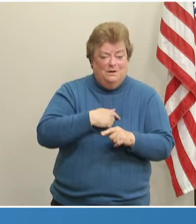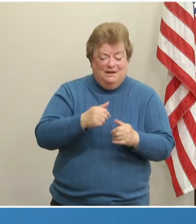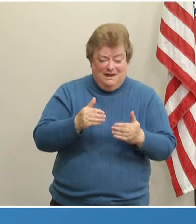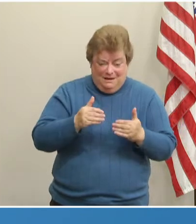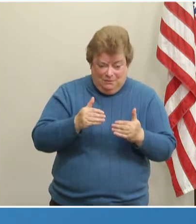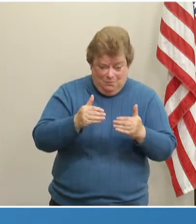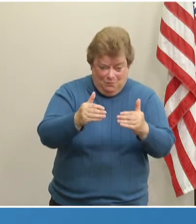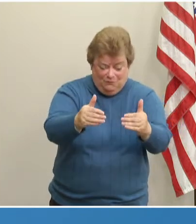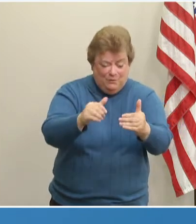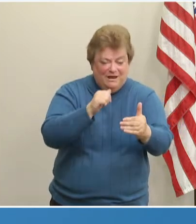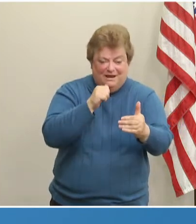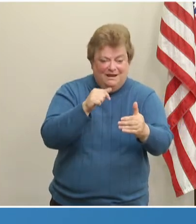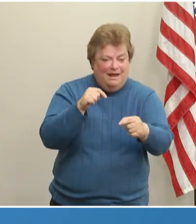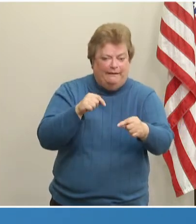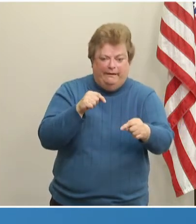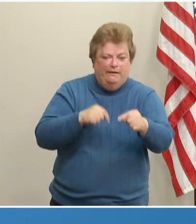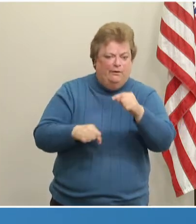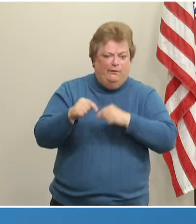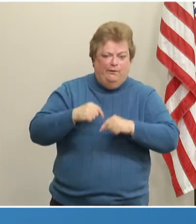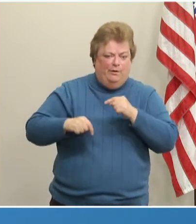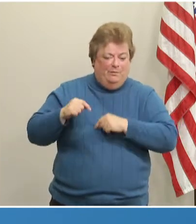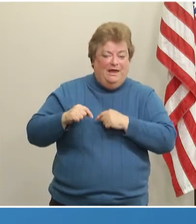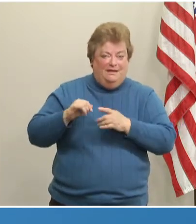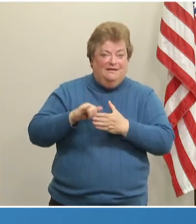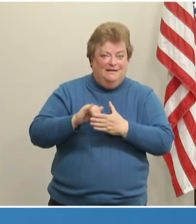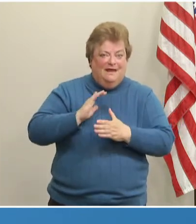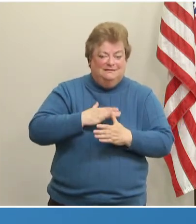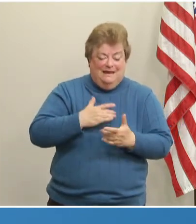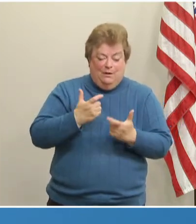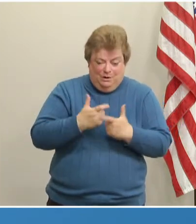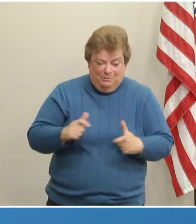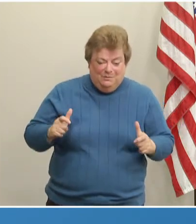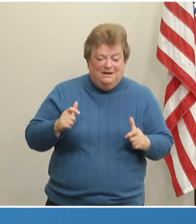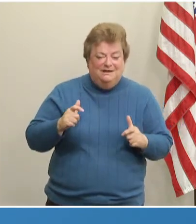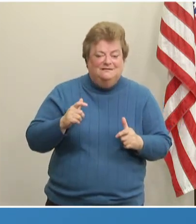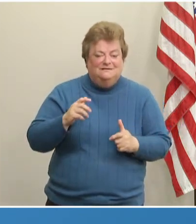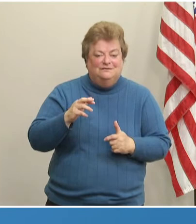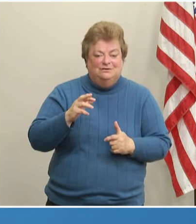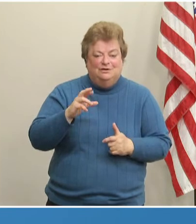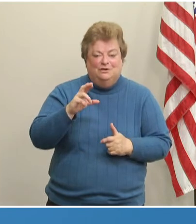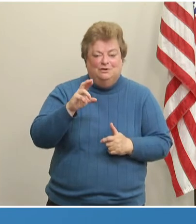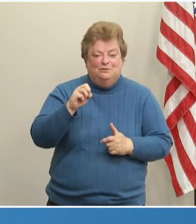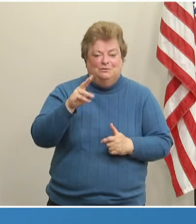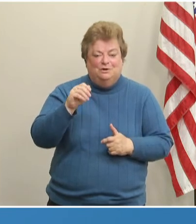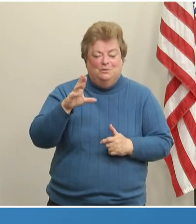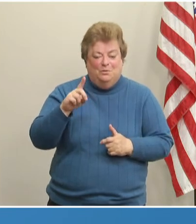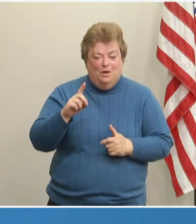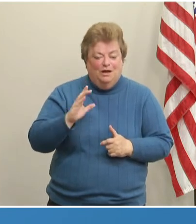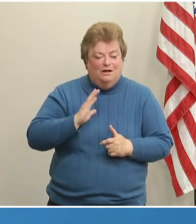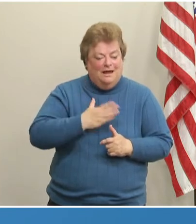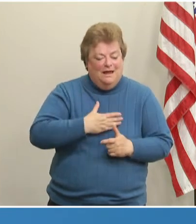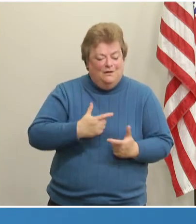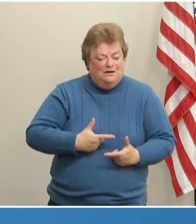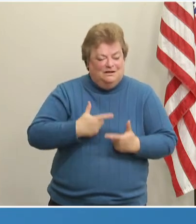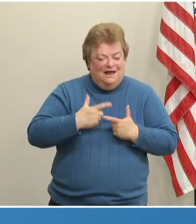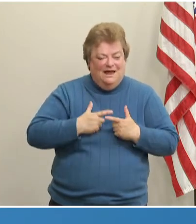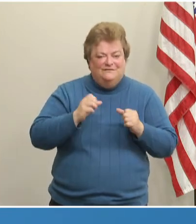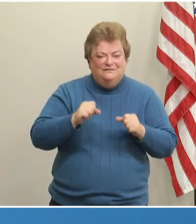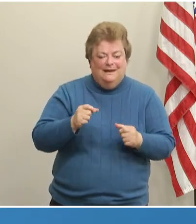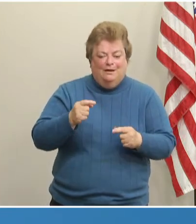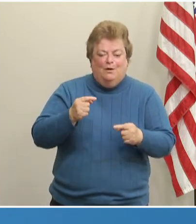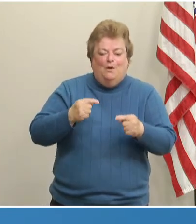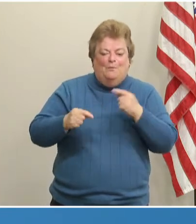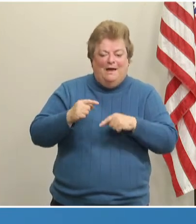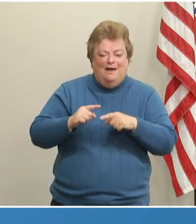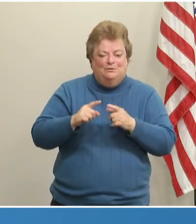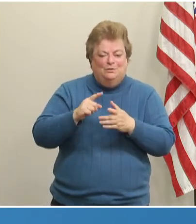move backwards. I think that's the biggest reward, that our life returns to doing many of the things that we really